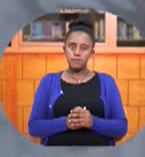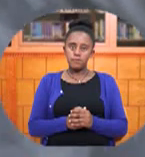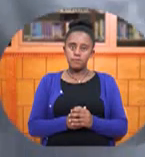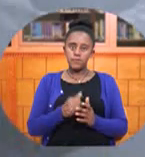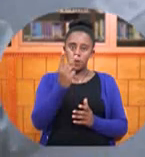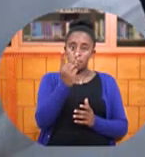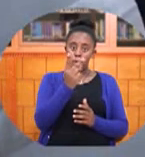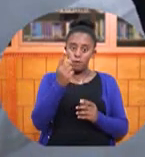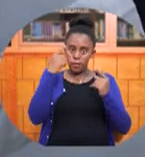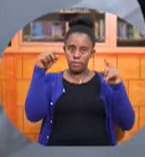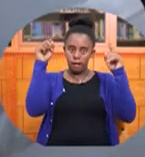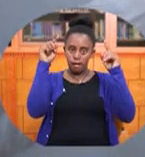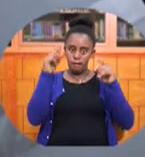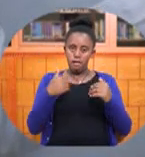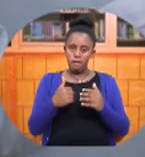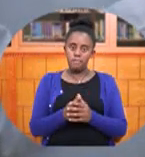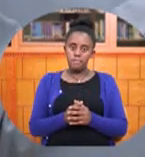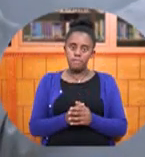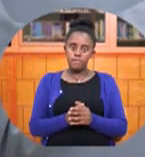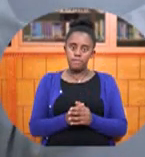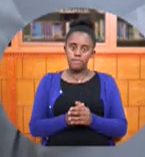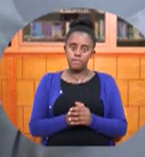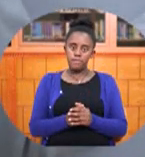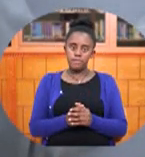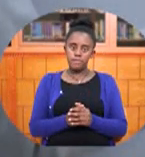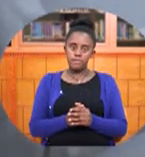A pair of compound eye,